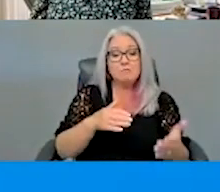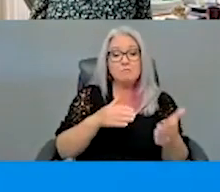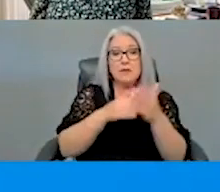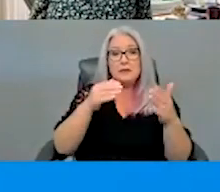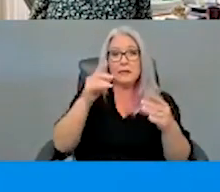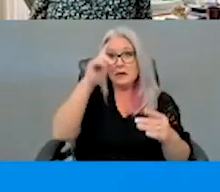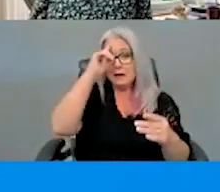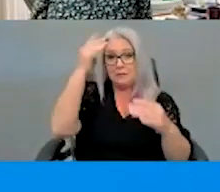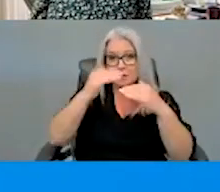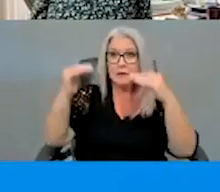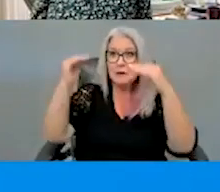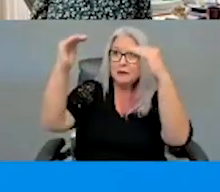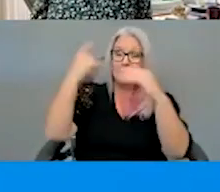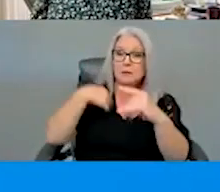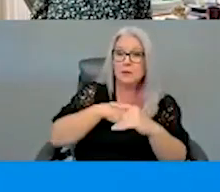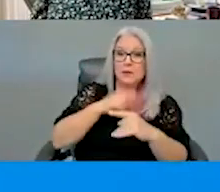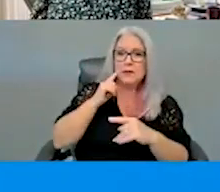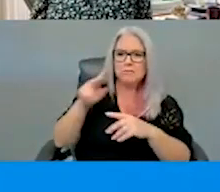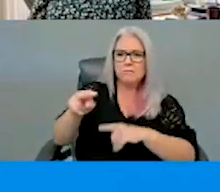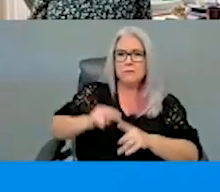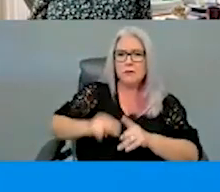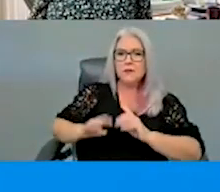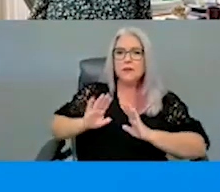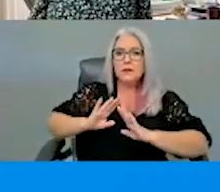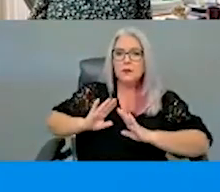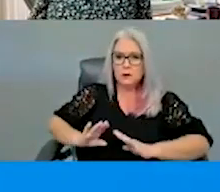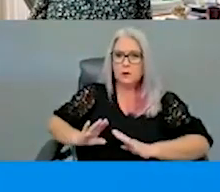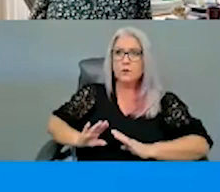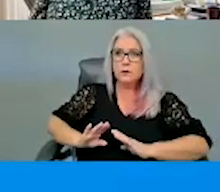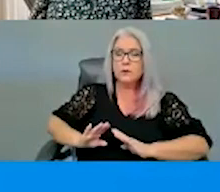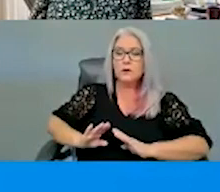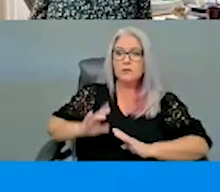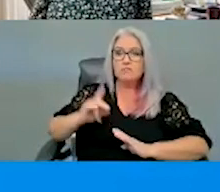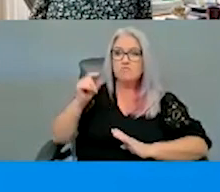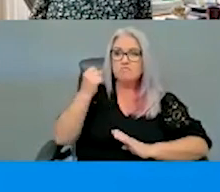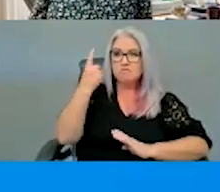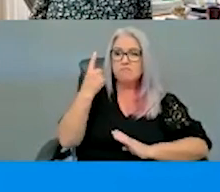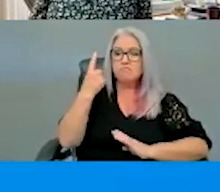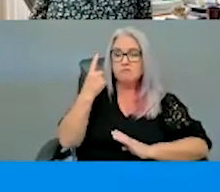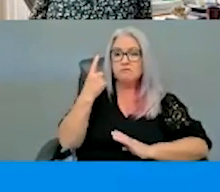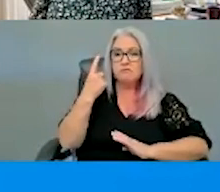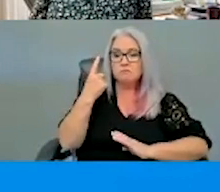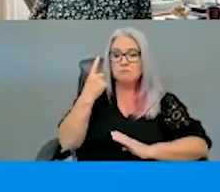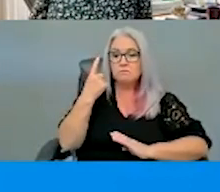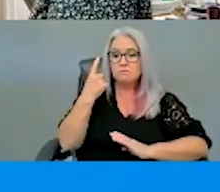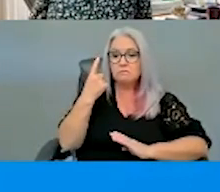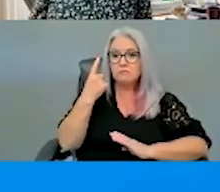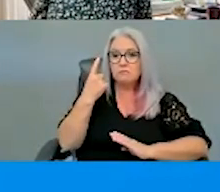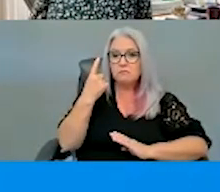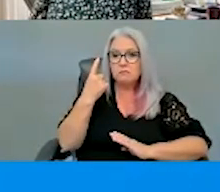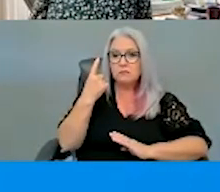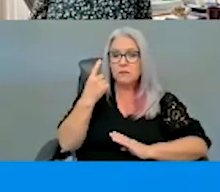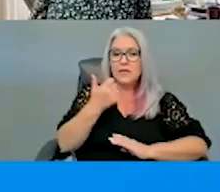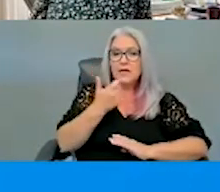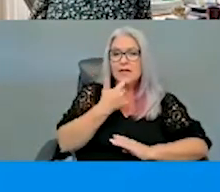back and we kind of lower our defenses and we realize that we, and I say we